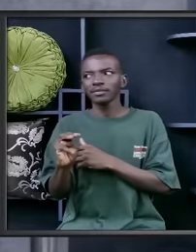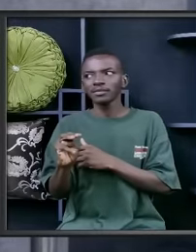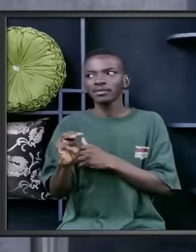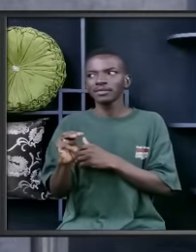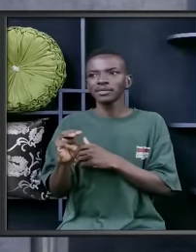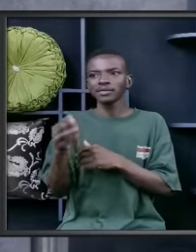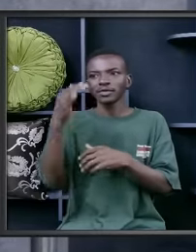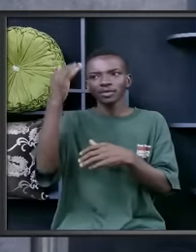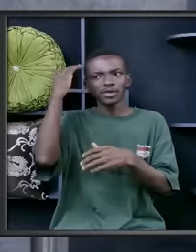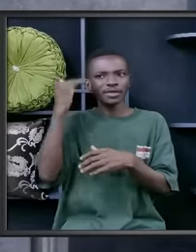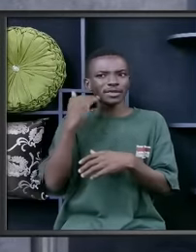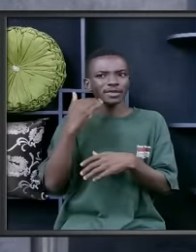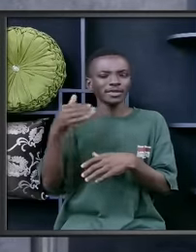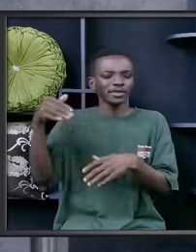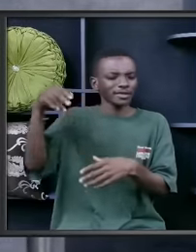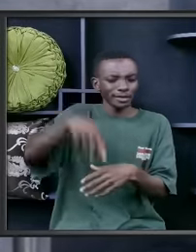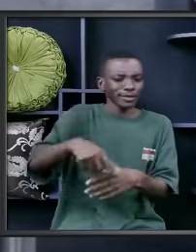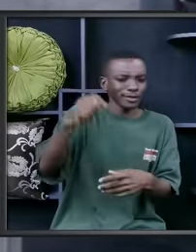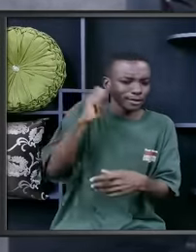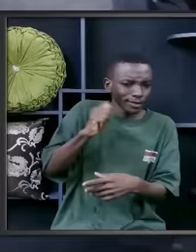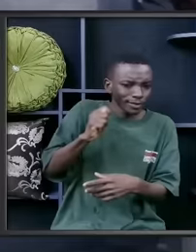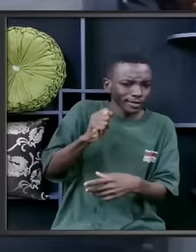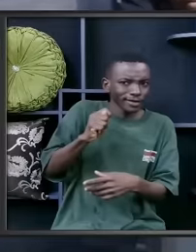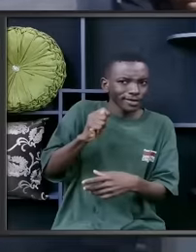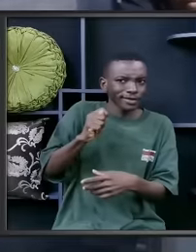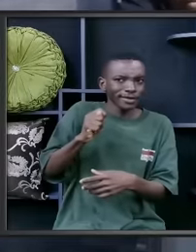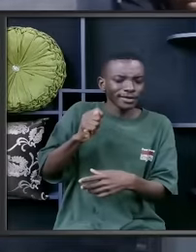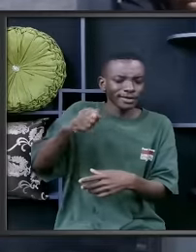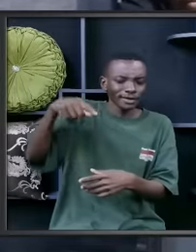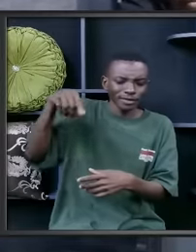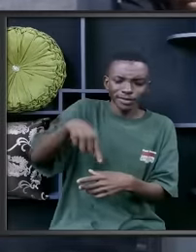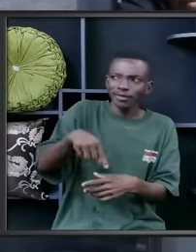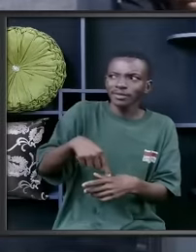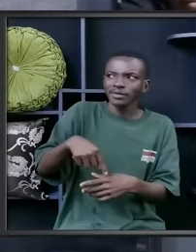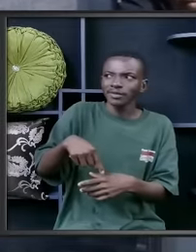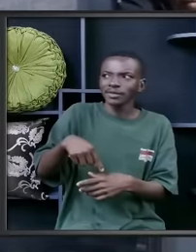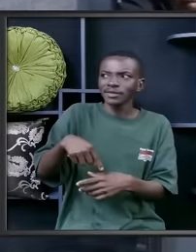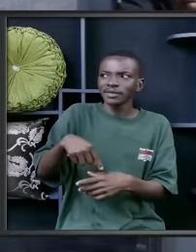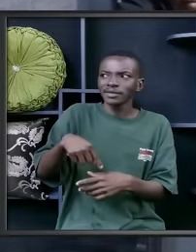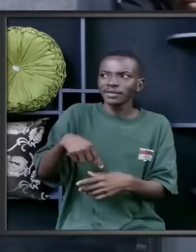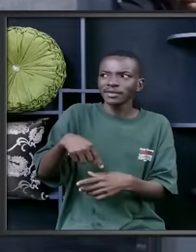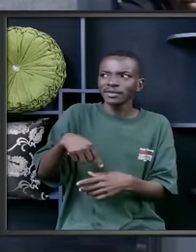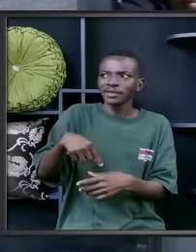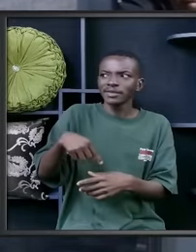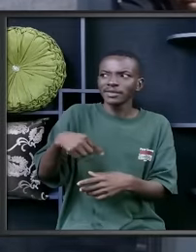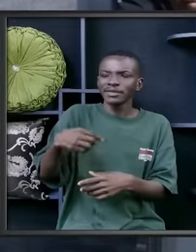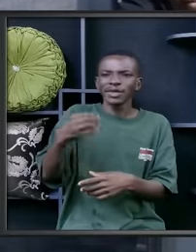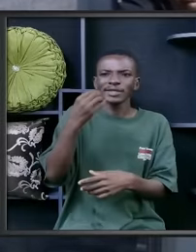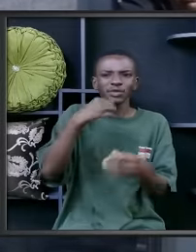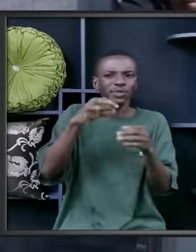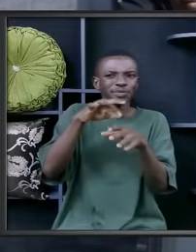for toilet for inside the sock this thing, sock away. You got to chop a